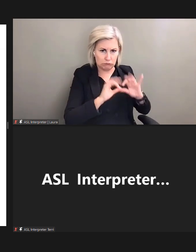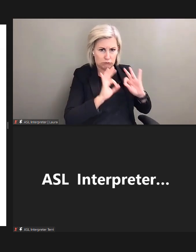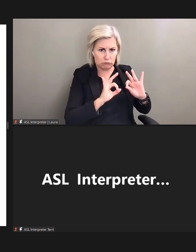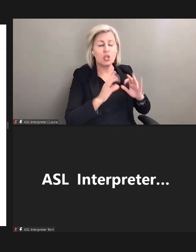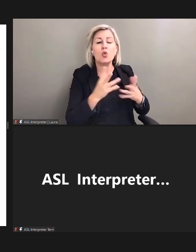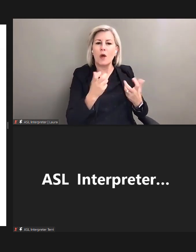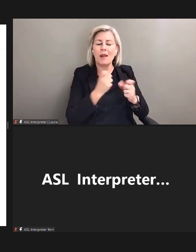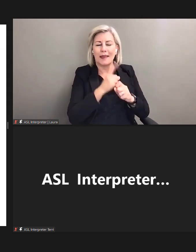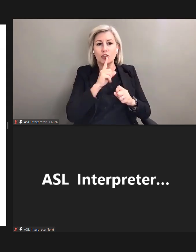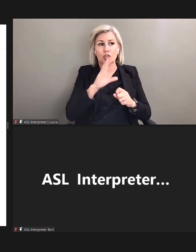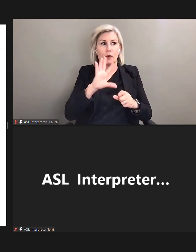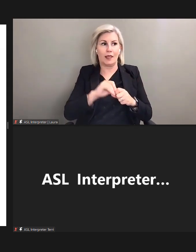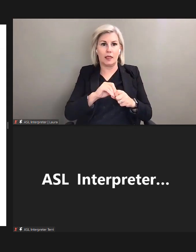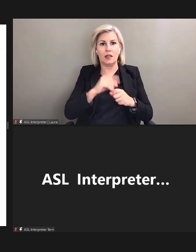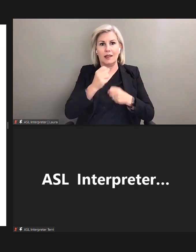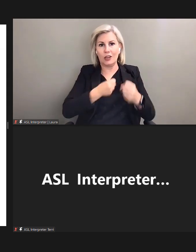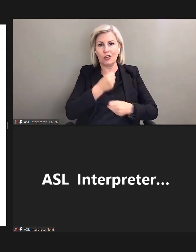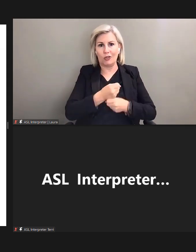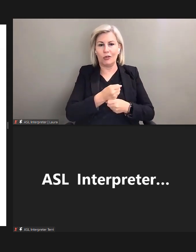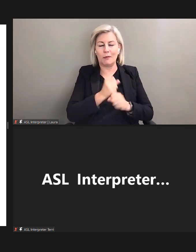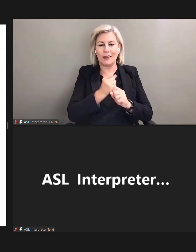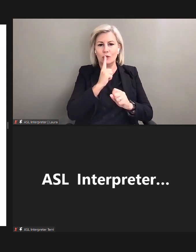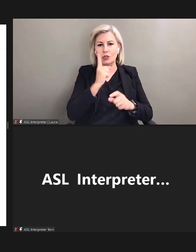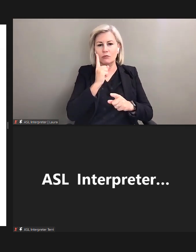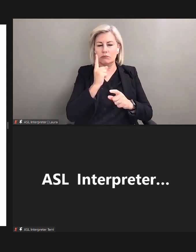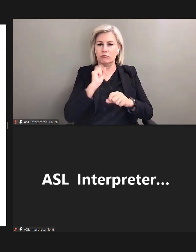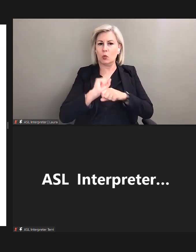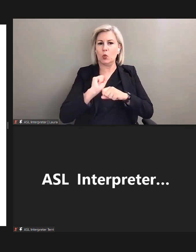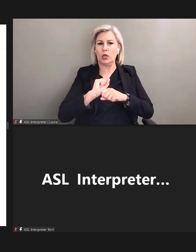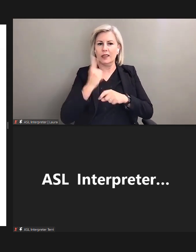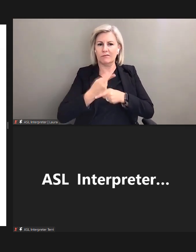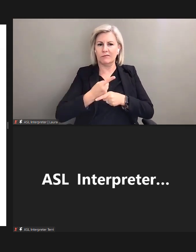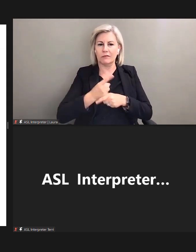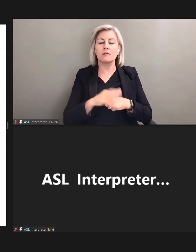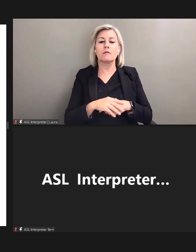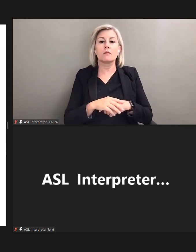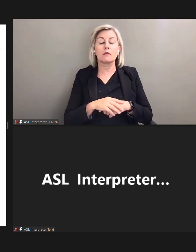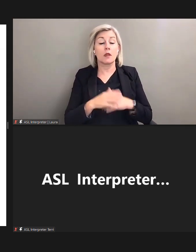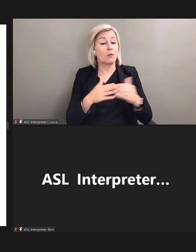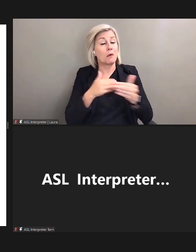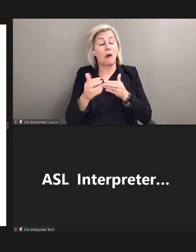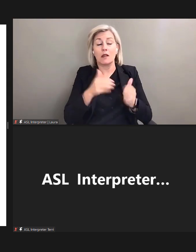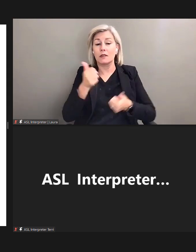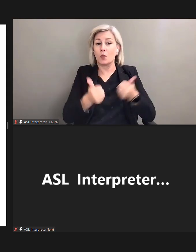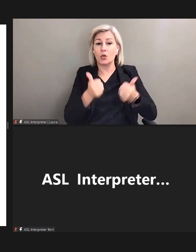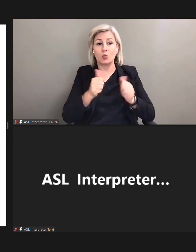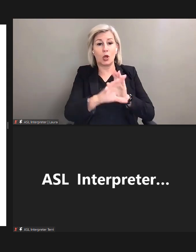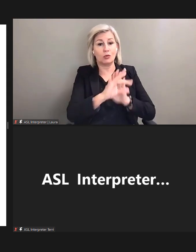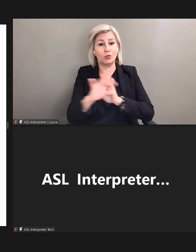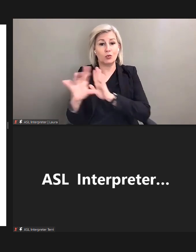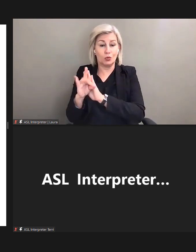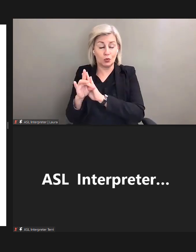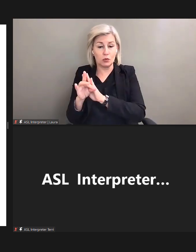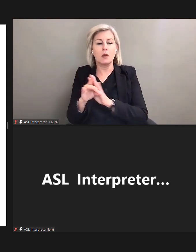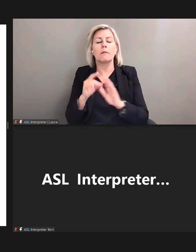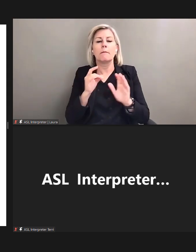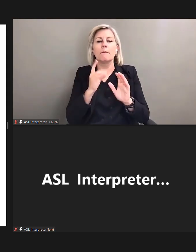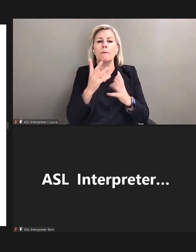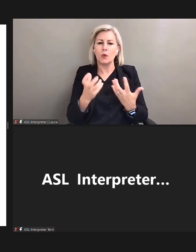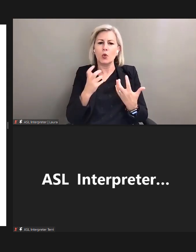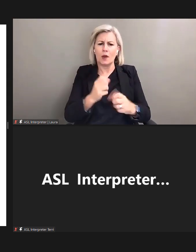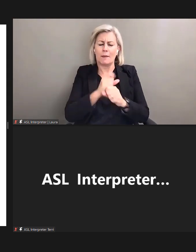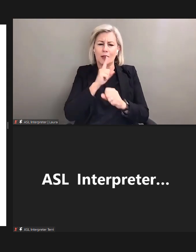that to make sure it's working properly. Regardless of what hearing screening method you use, you want to make sure that